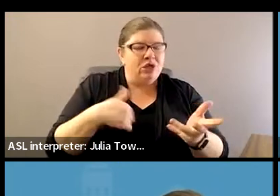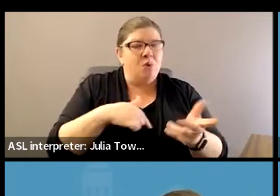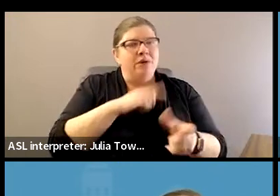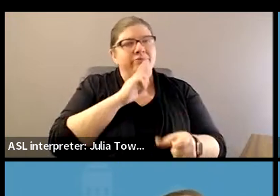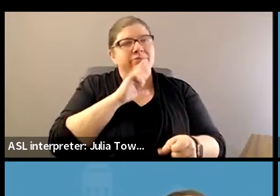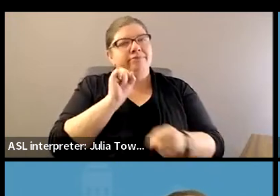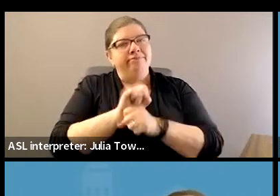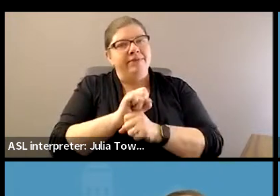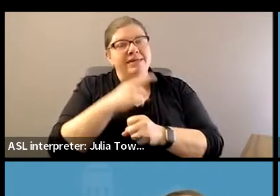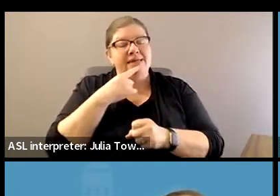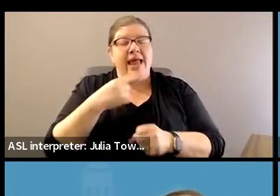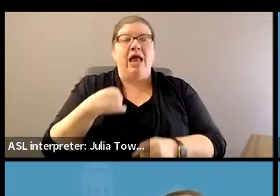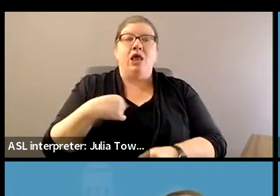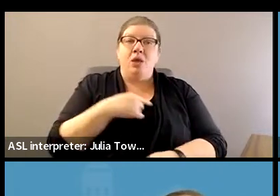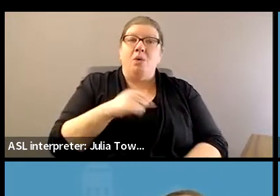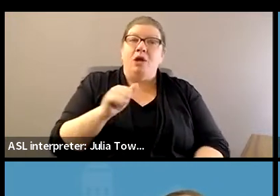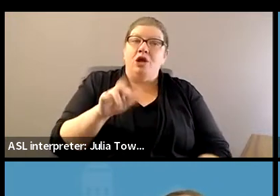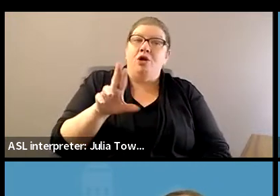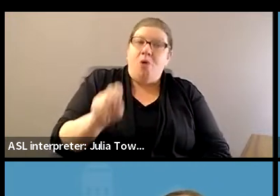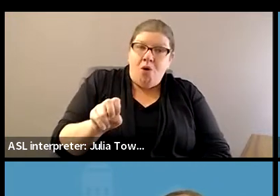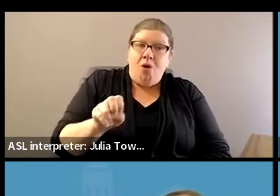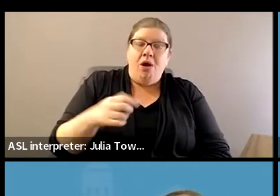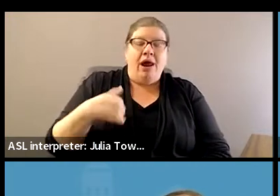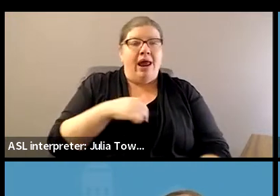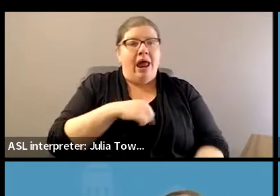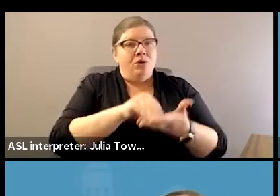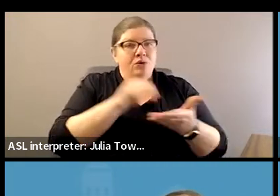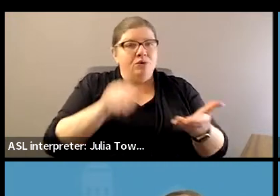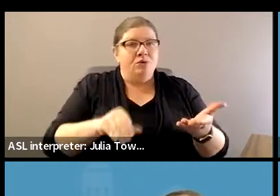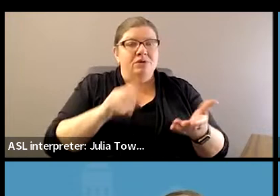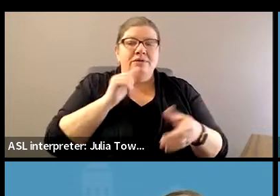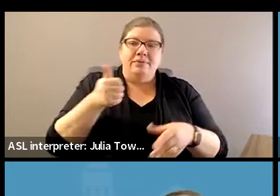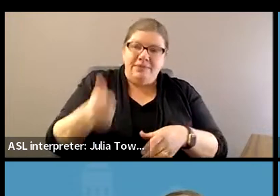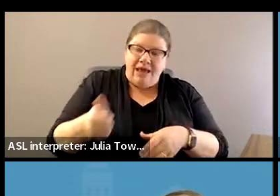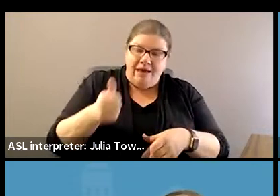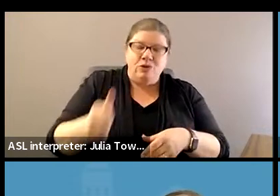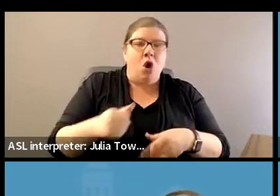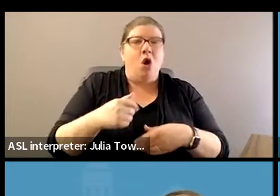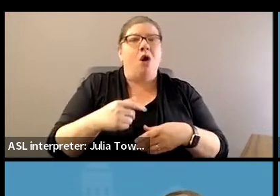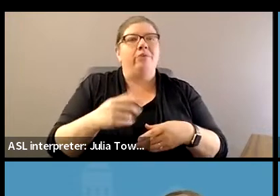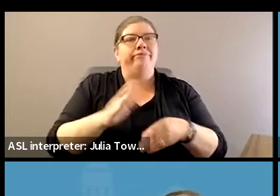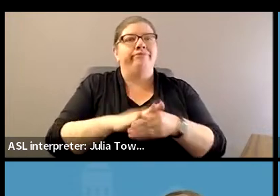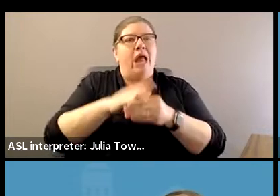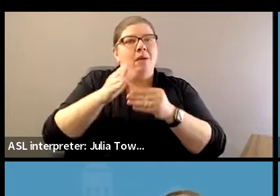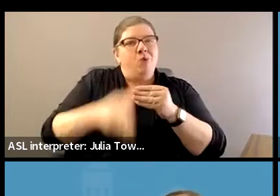say that our students are a product of the environment that we're setting forth.